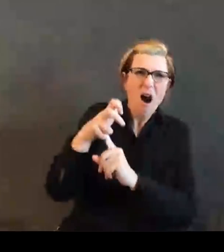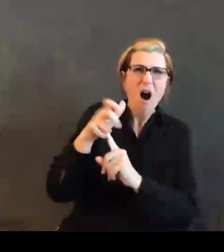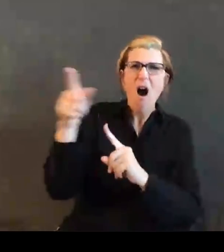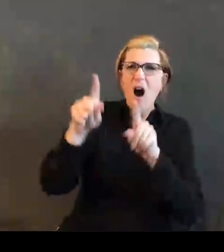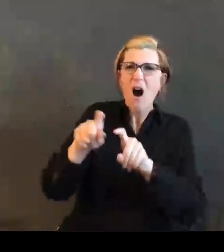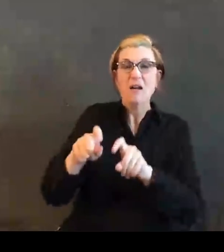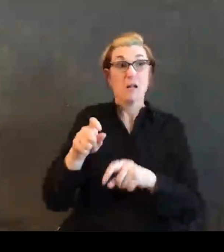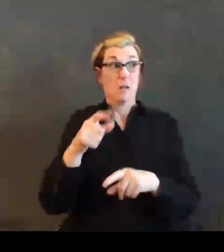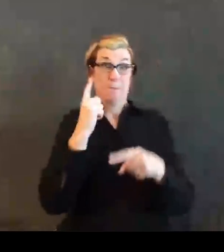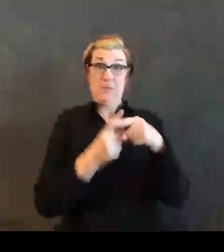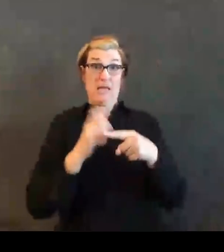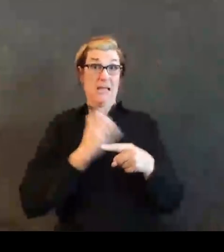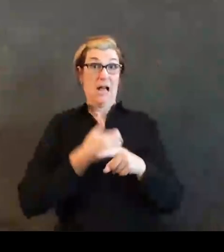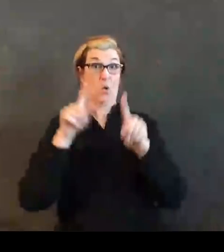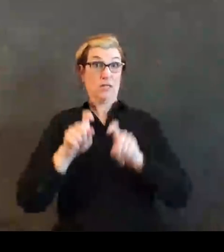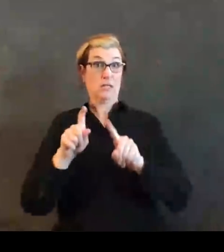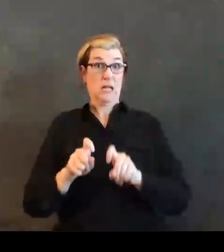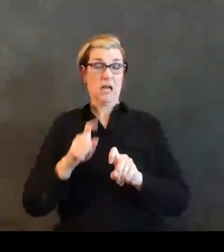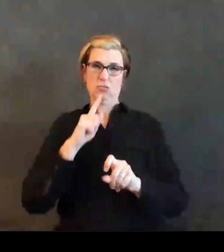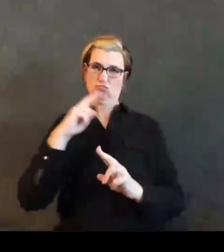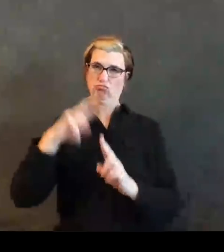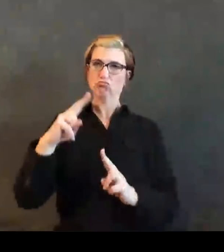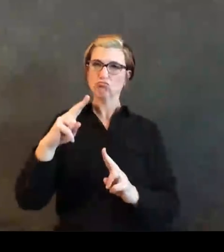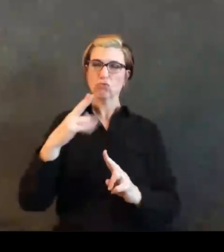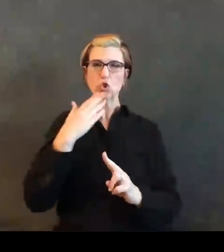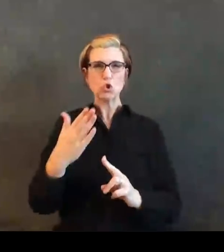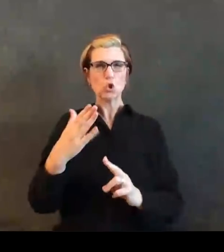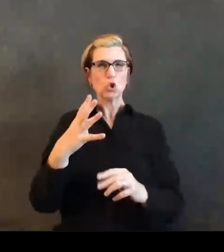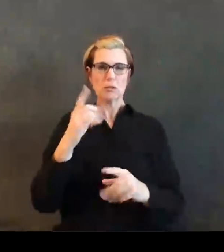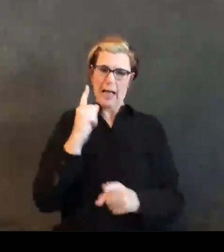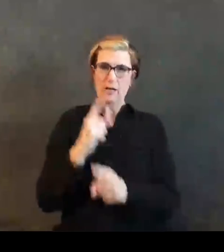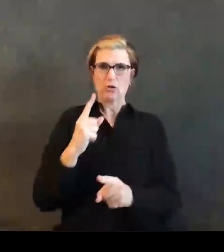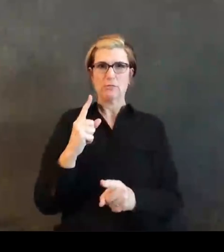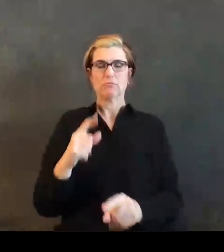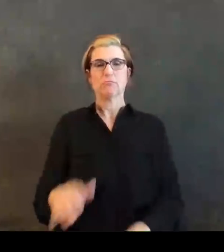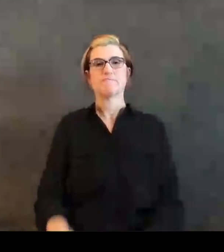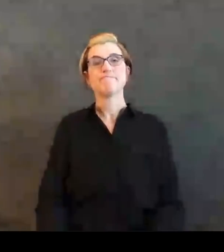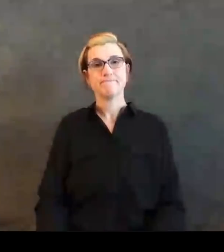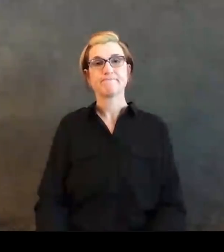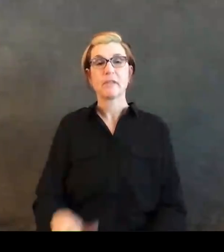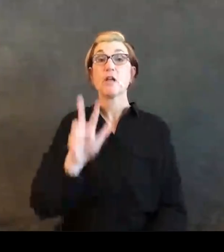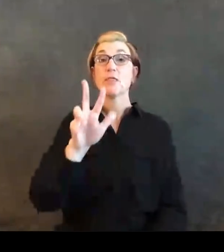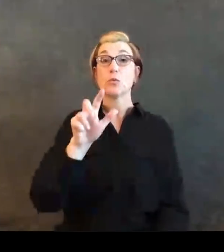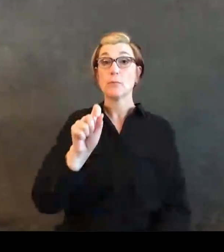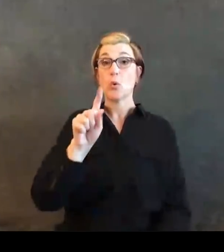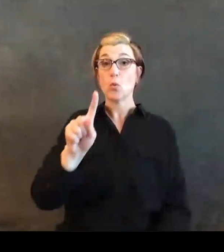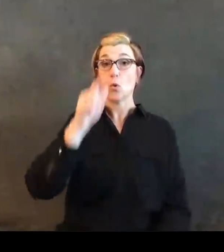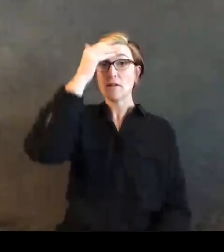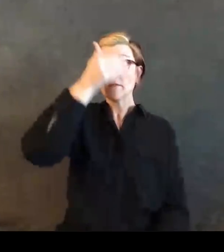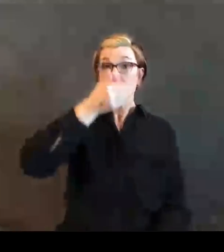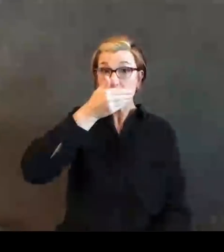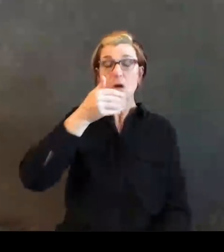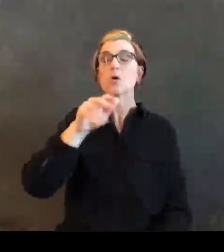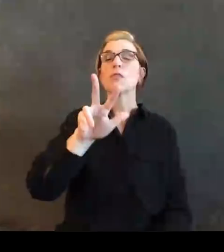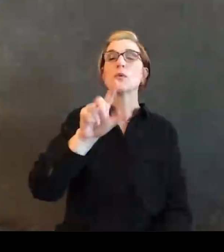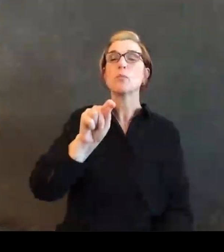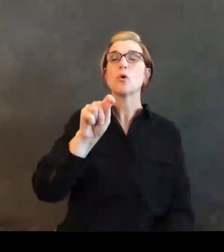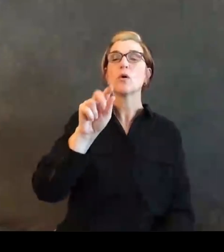test, and it's a test that's very accurate. 3.1 million face shields, 2.6 million surgical